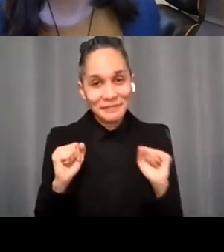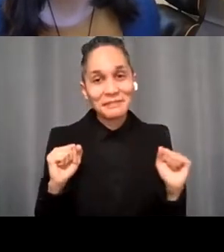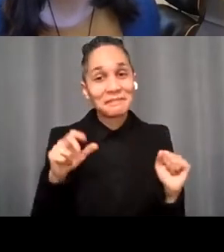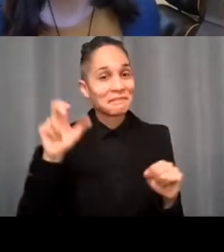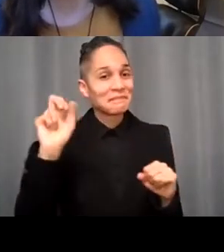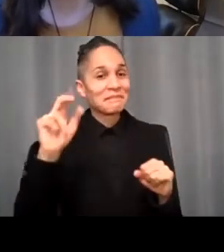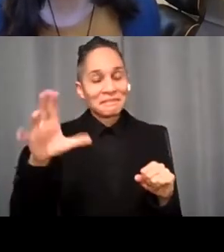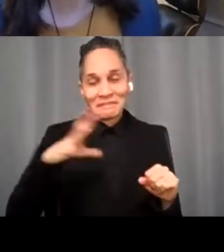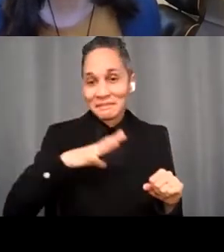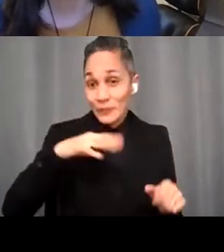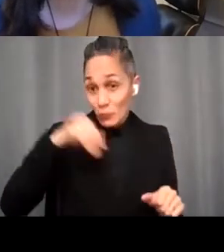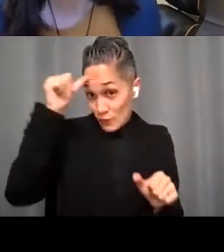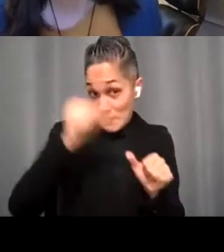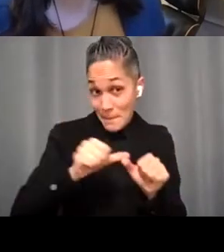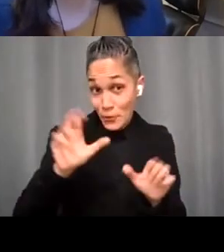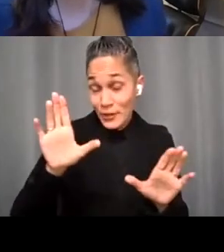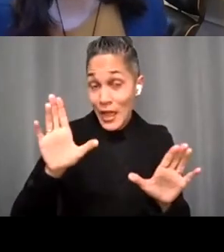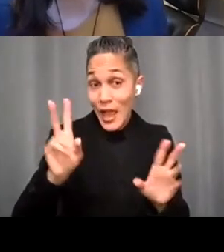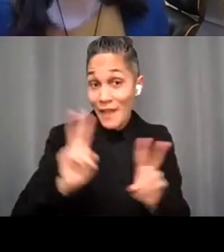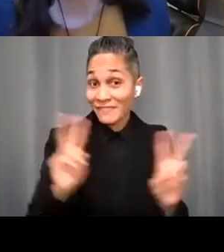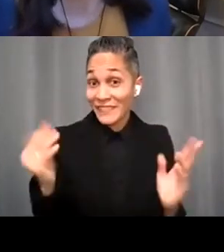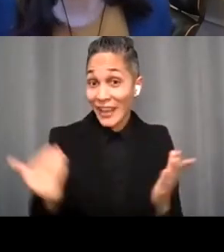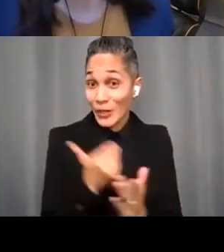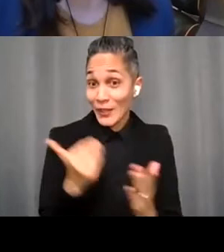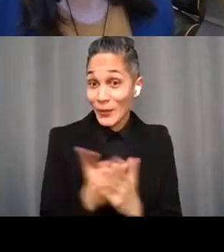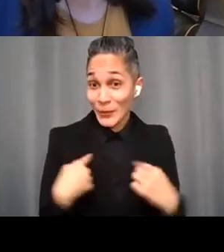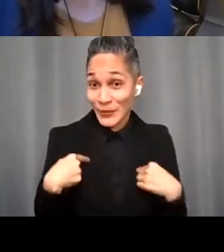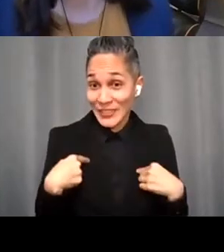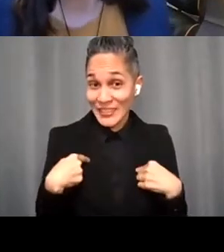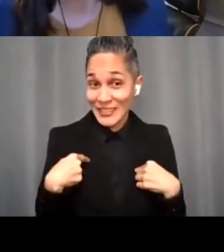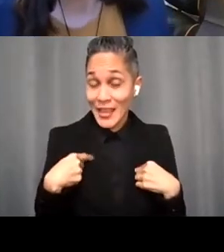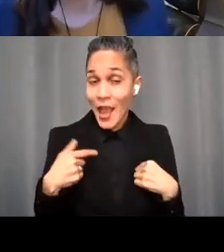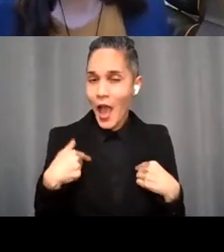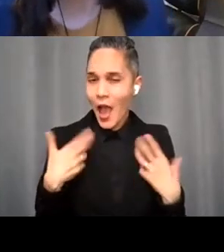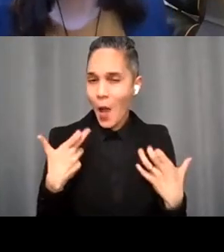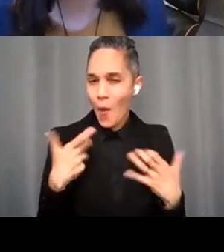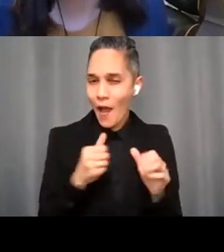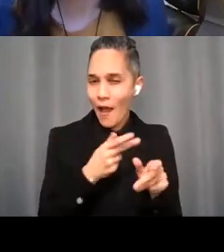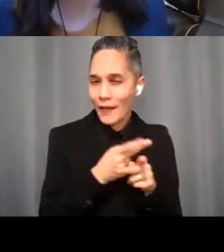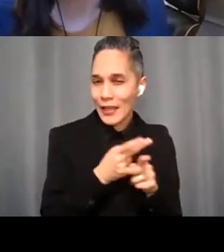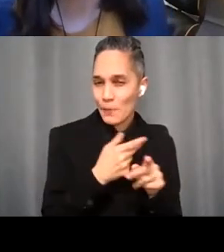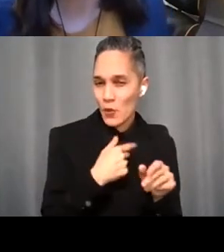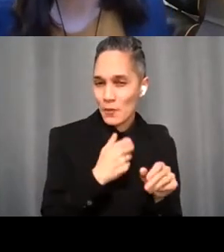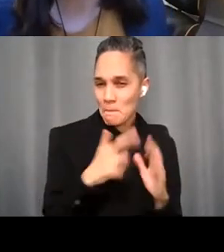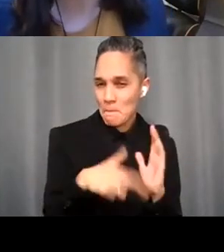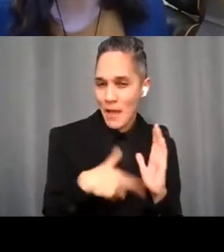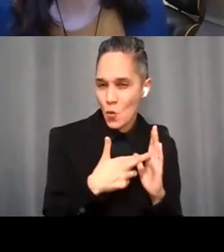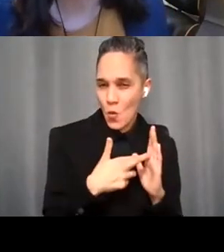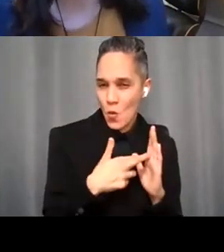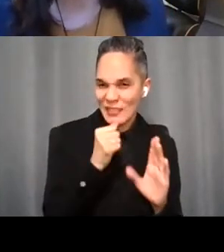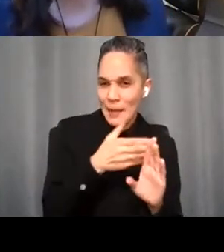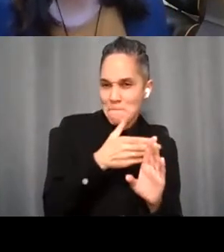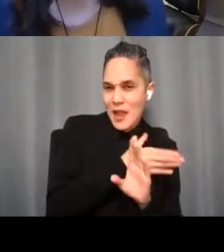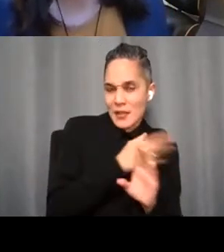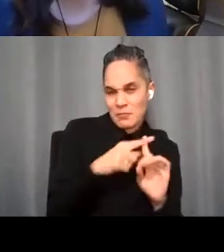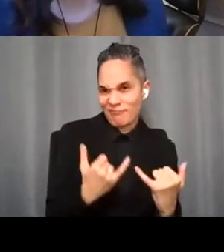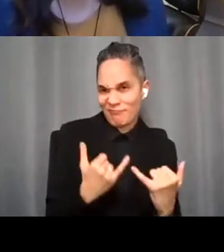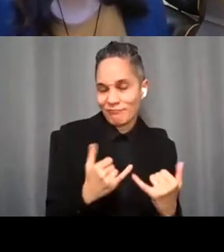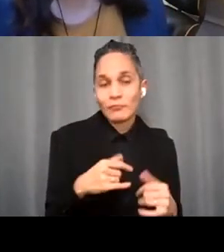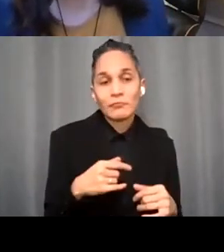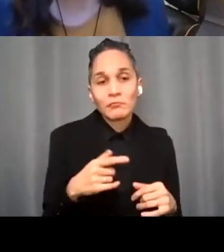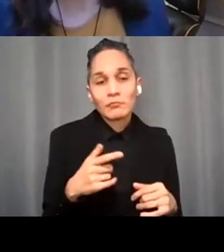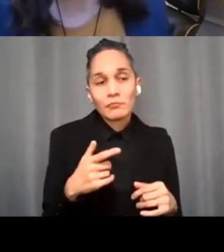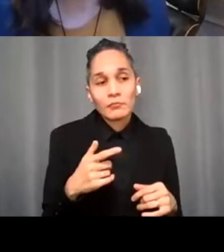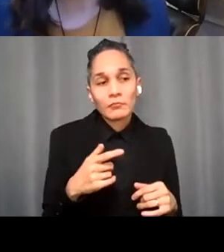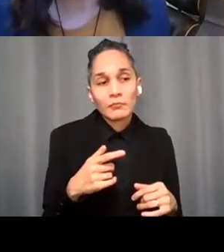Okay, so remember, I'm really new. so I want to stick with my current role, not past. I'll just